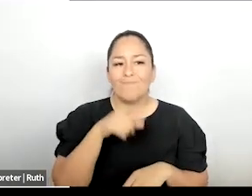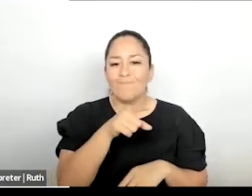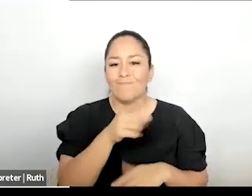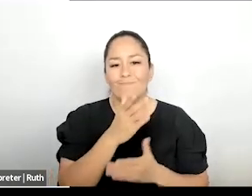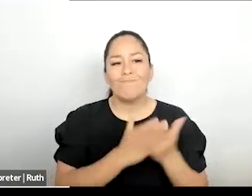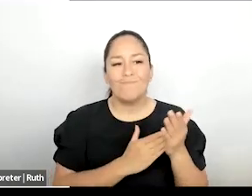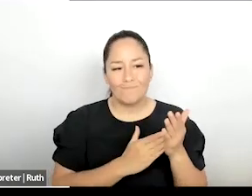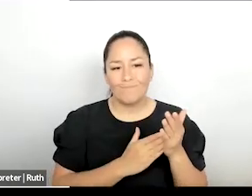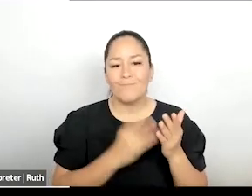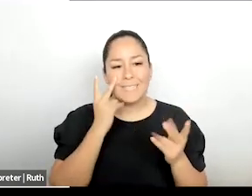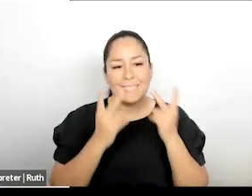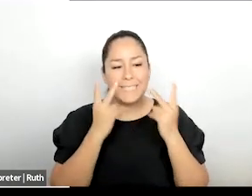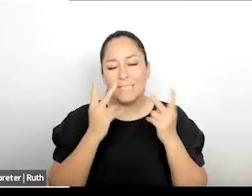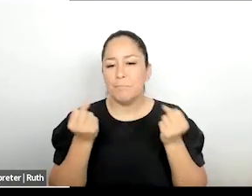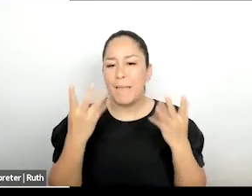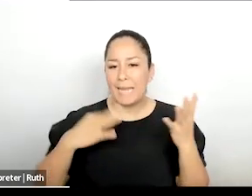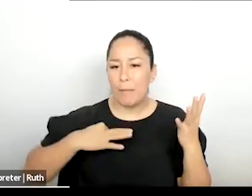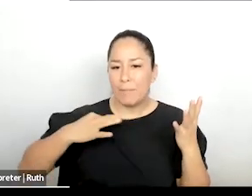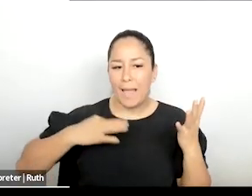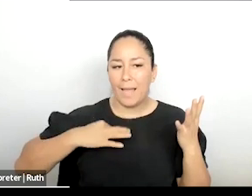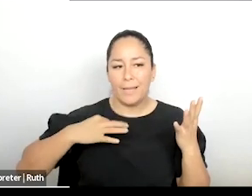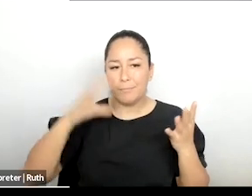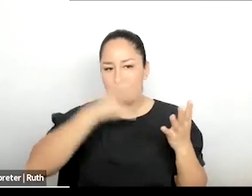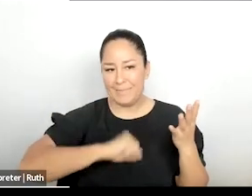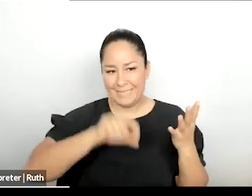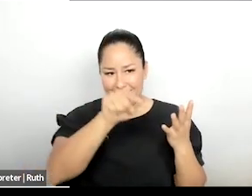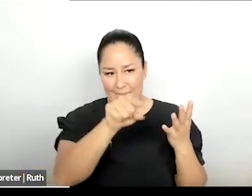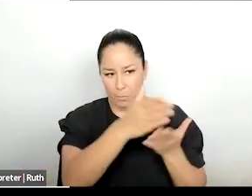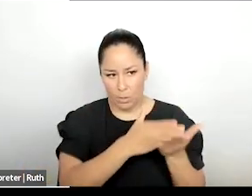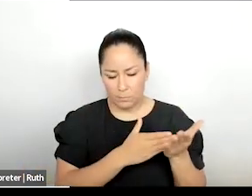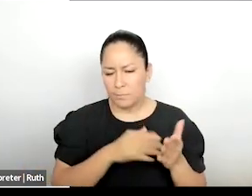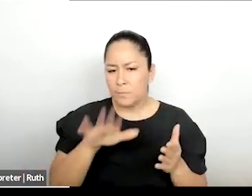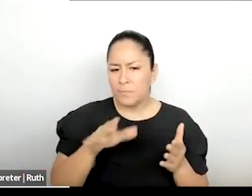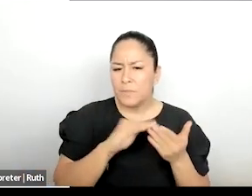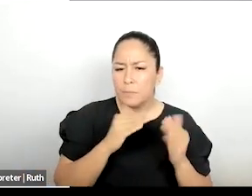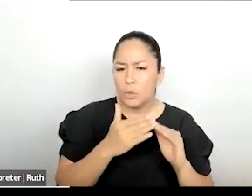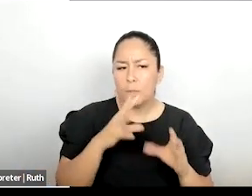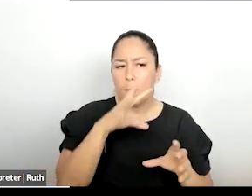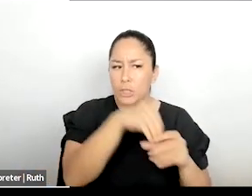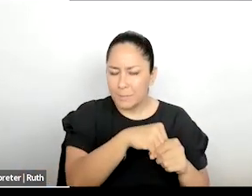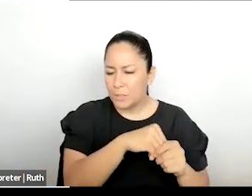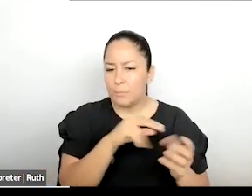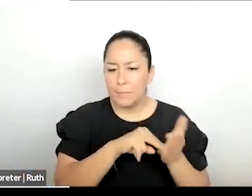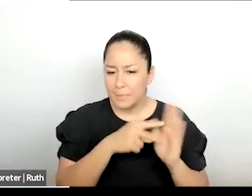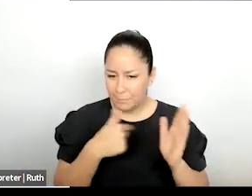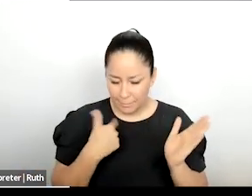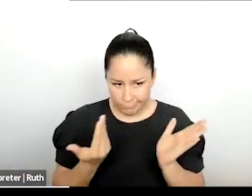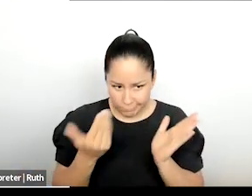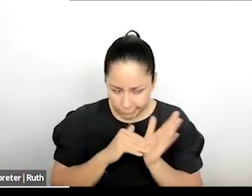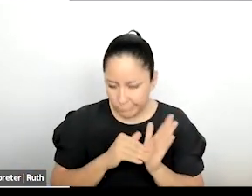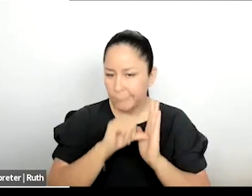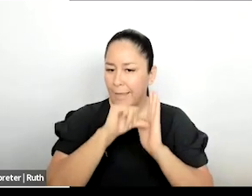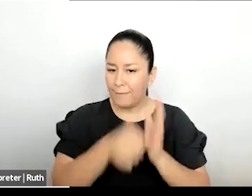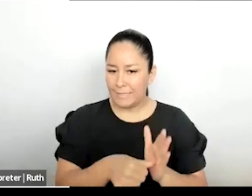applying to the Colorado Health Foundation. So by community participation, I've kind of said this over and over, and that should be a hint